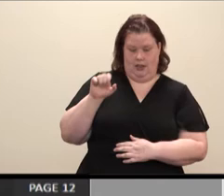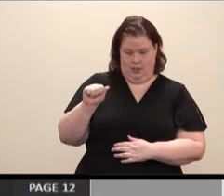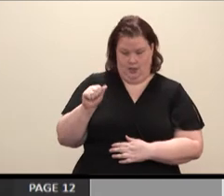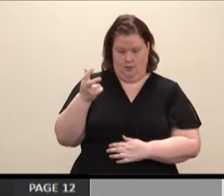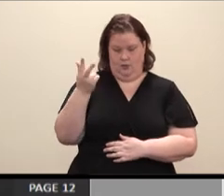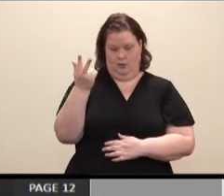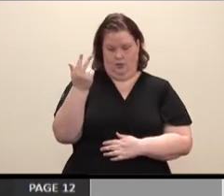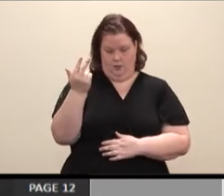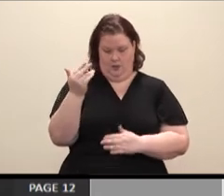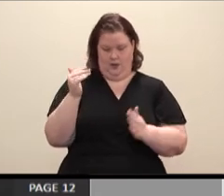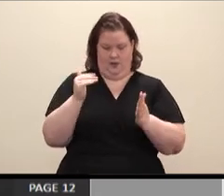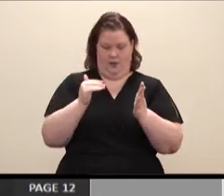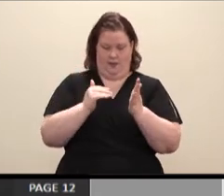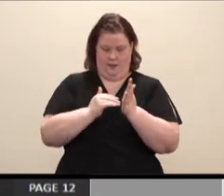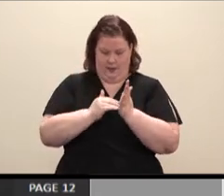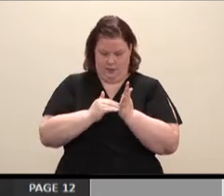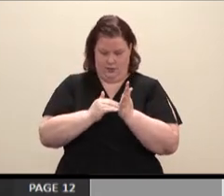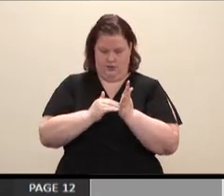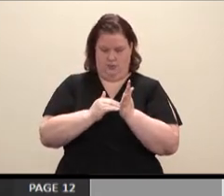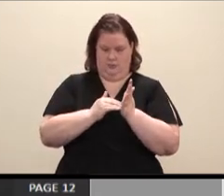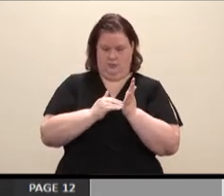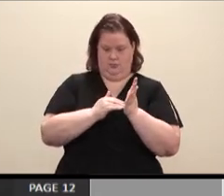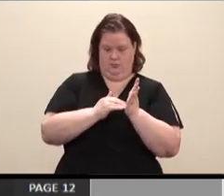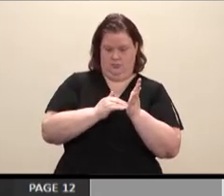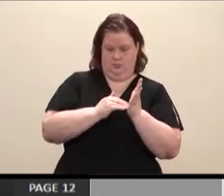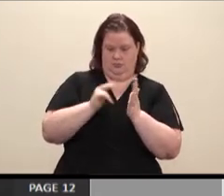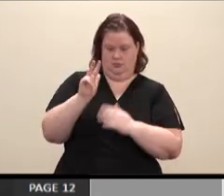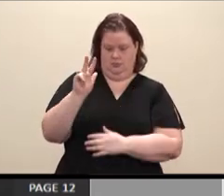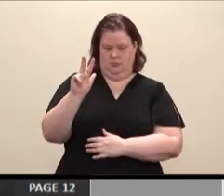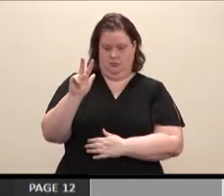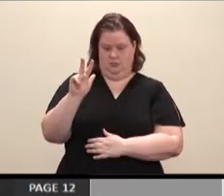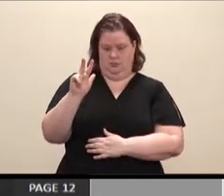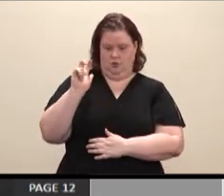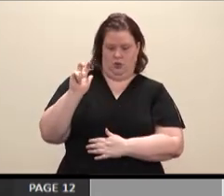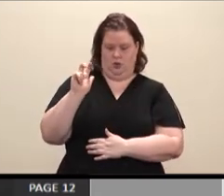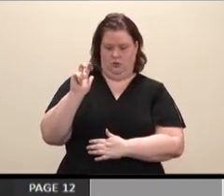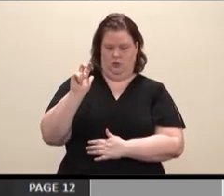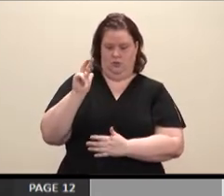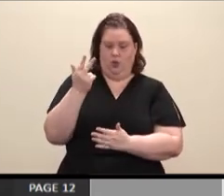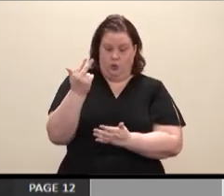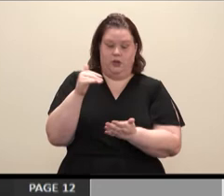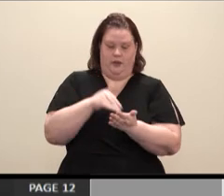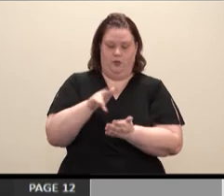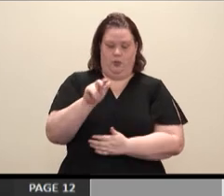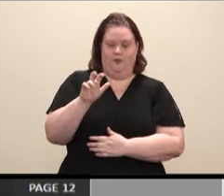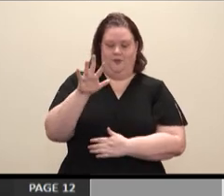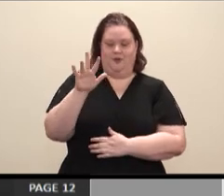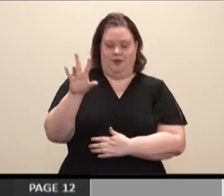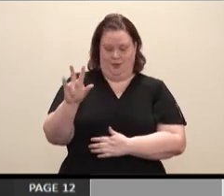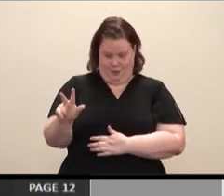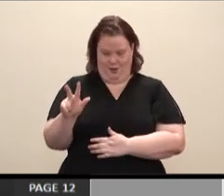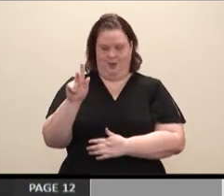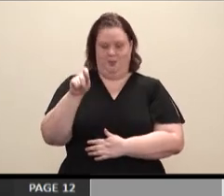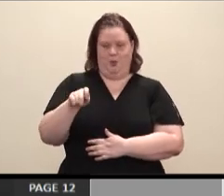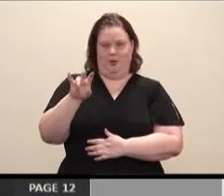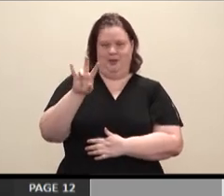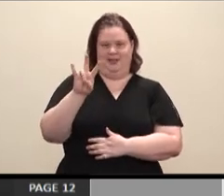13,353.7, so we were only 4 kids off from what TEA calculated. For the current